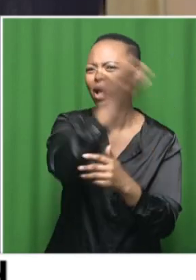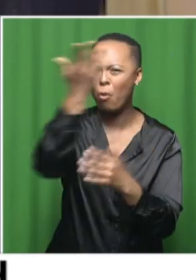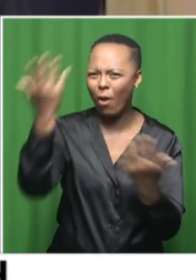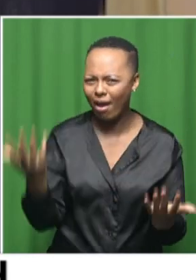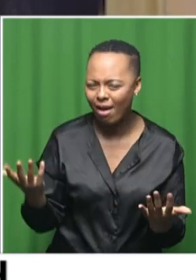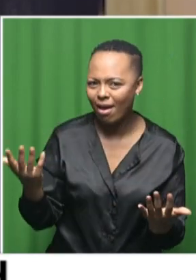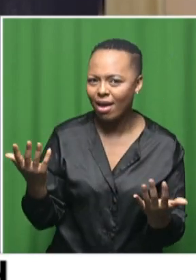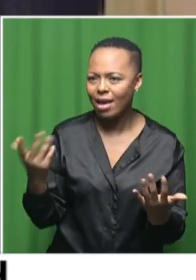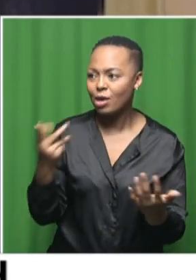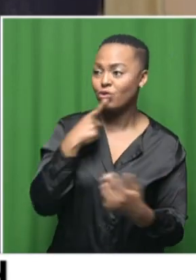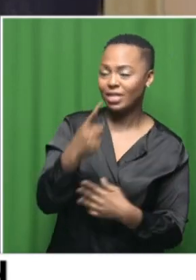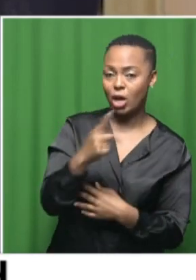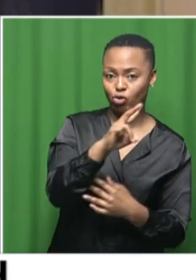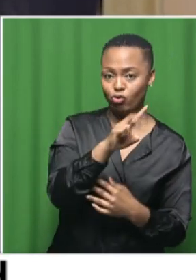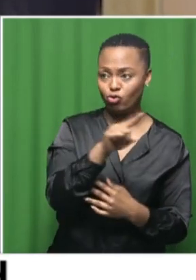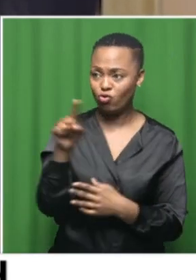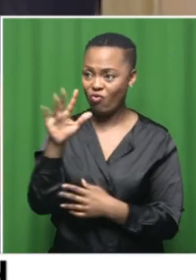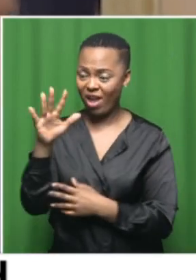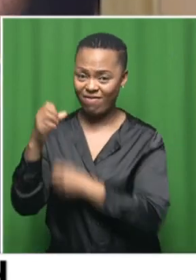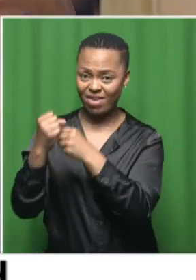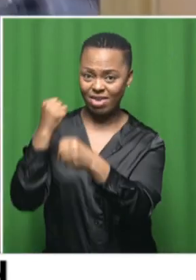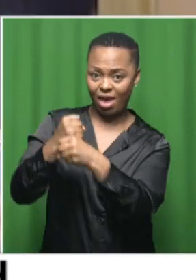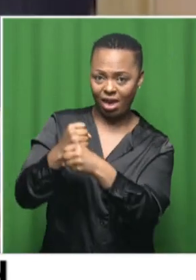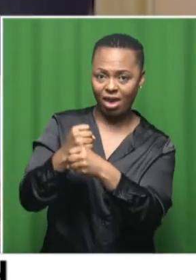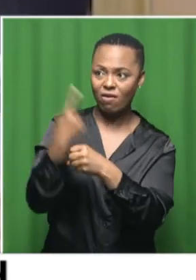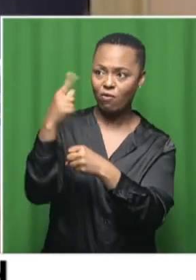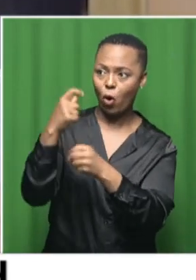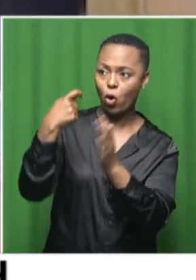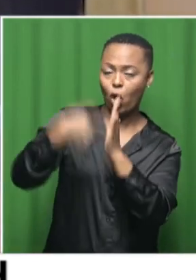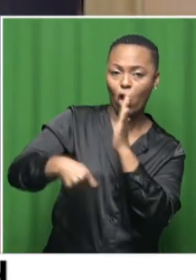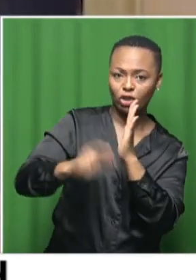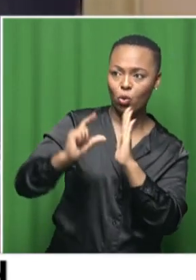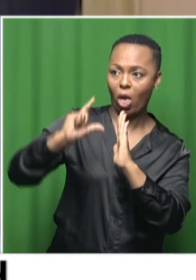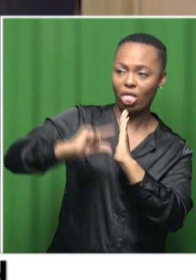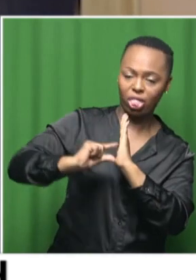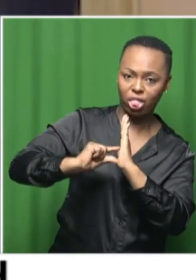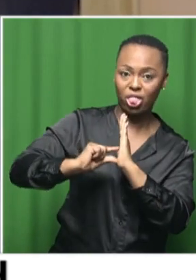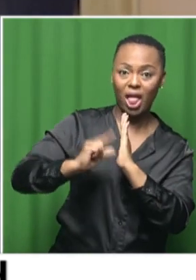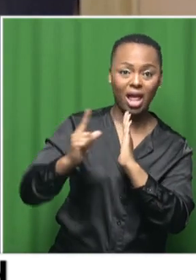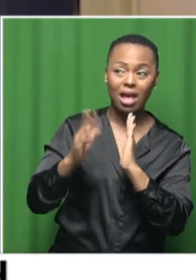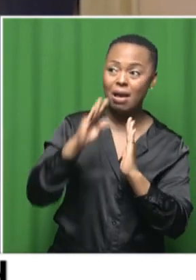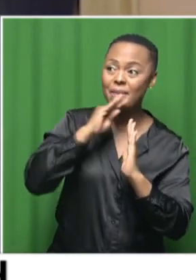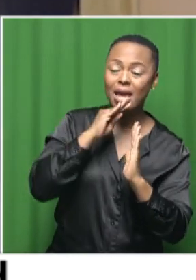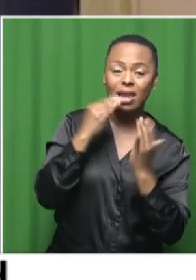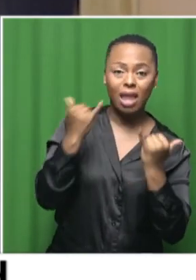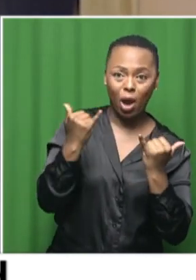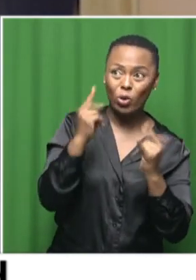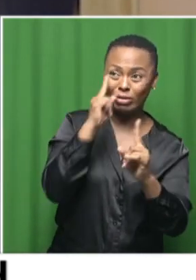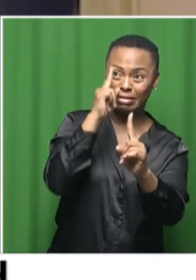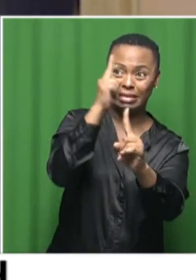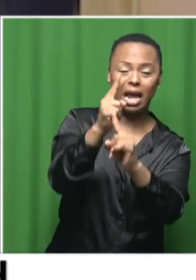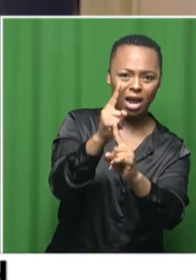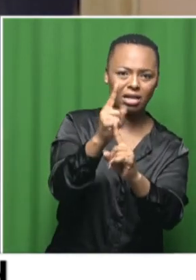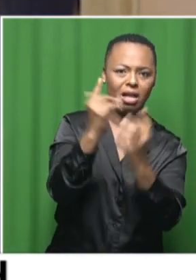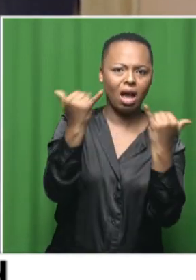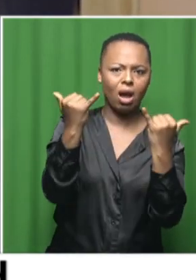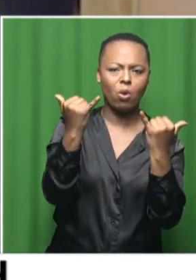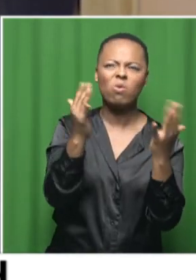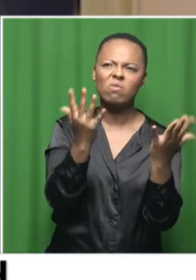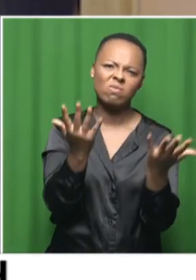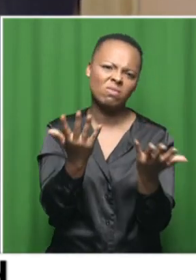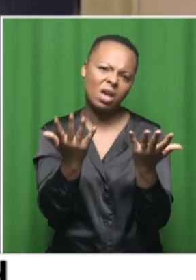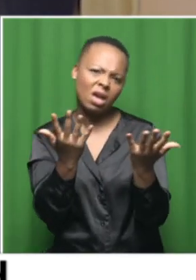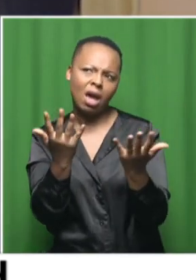about 2 to 5 years for that cost curve to come down. That would then speak directly to the terms